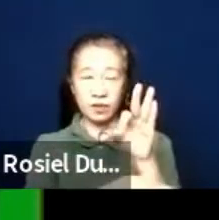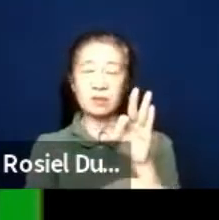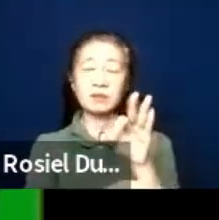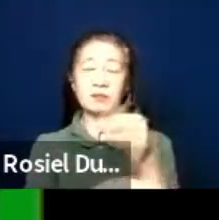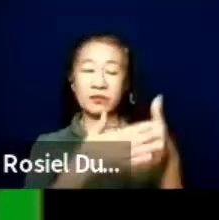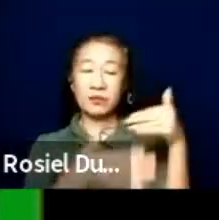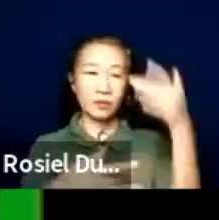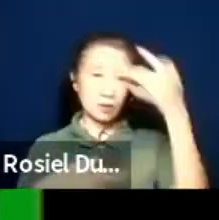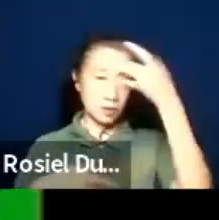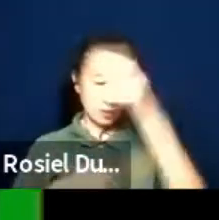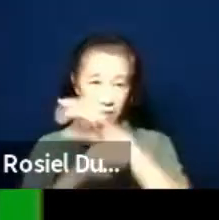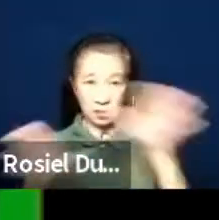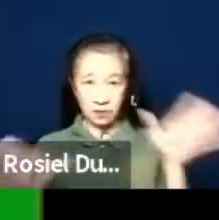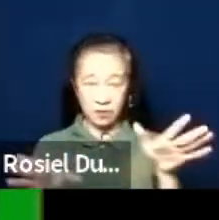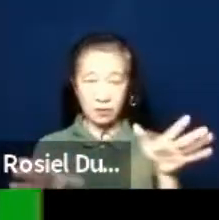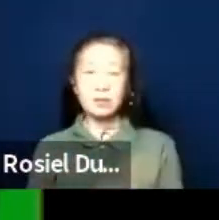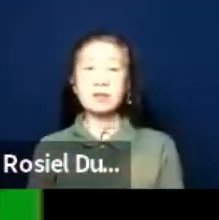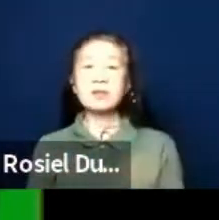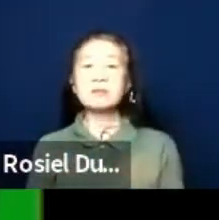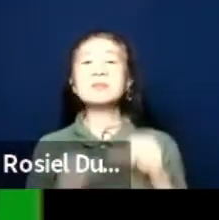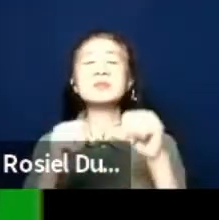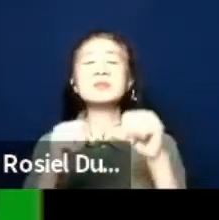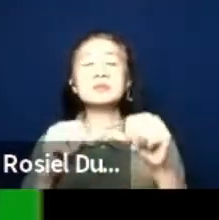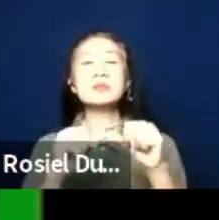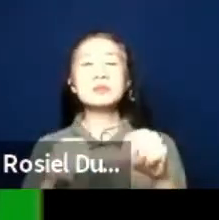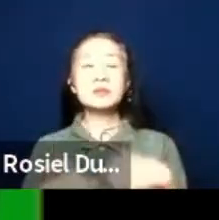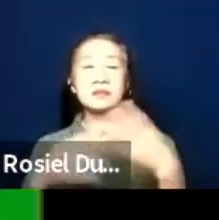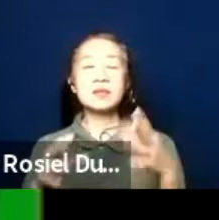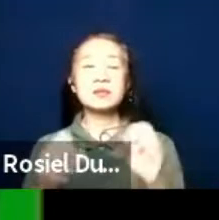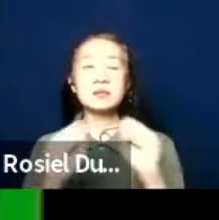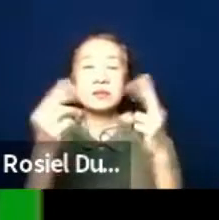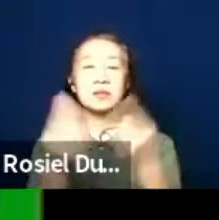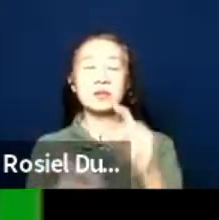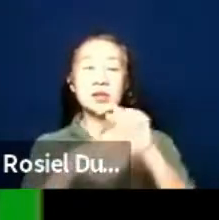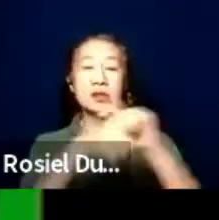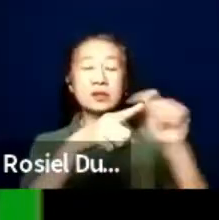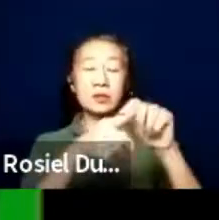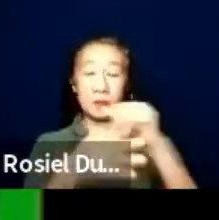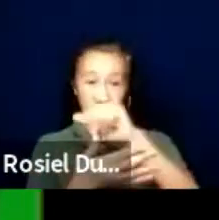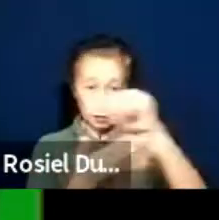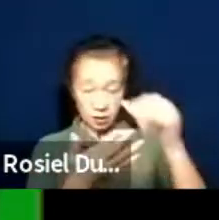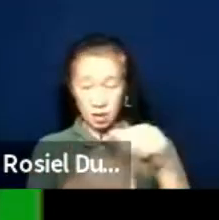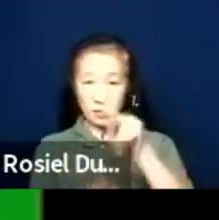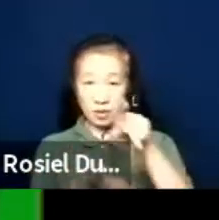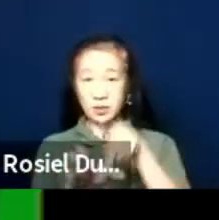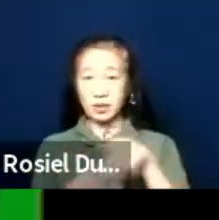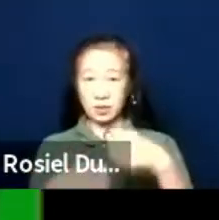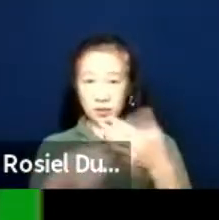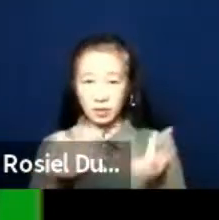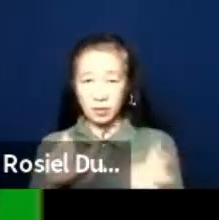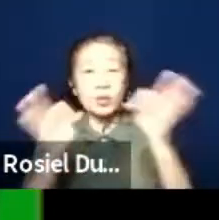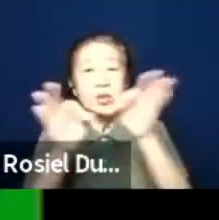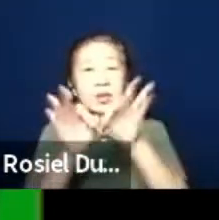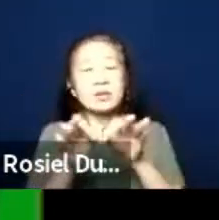Incorporated is consistent in delivering seminar and trainings among its participants as they give importance